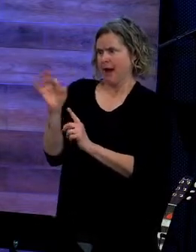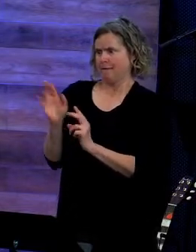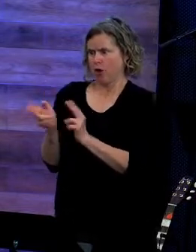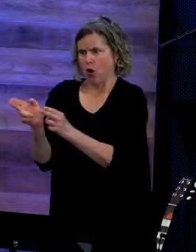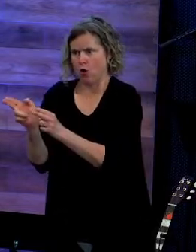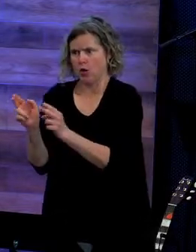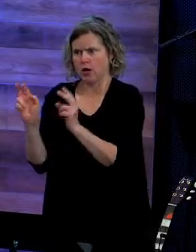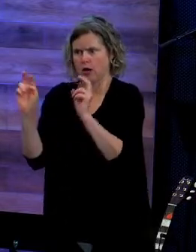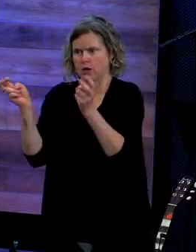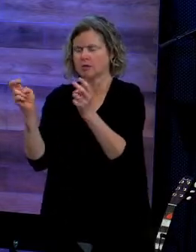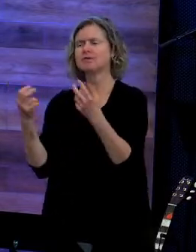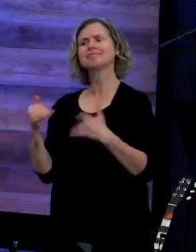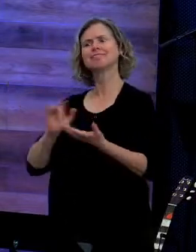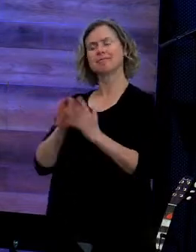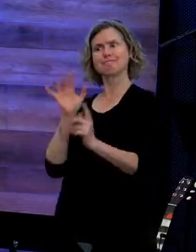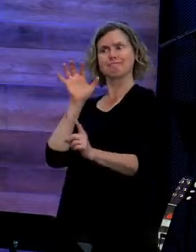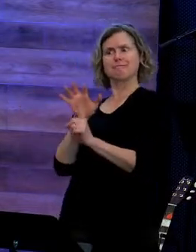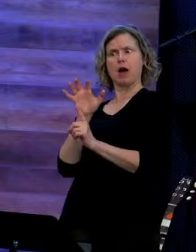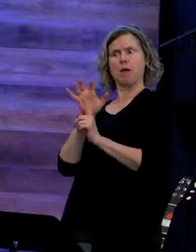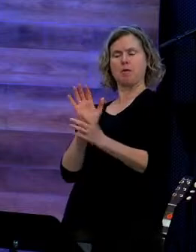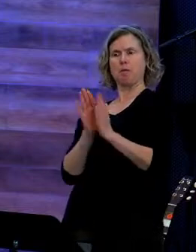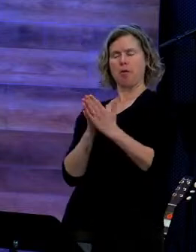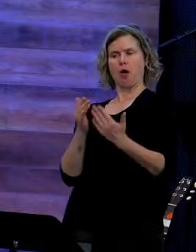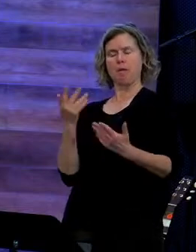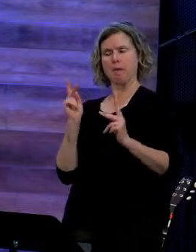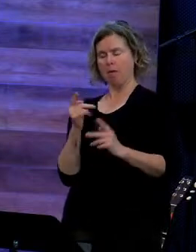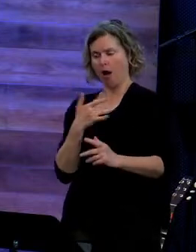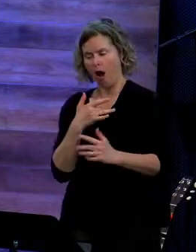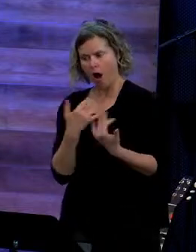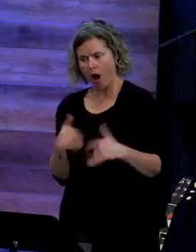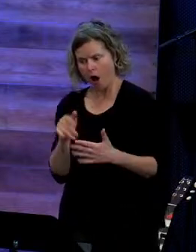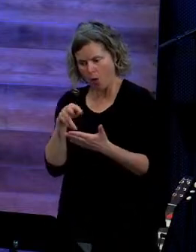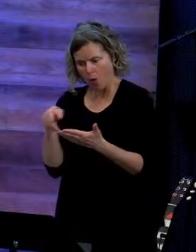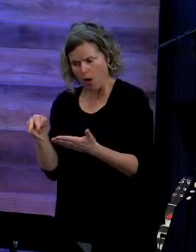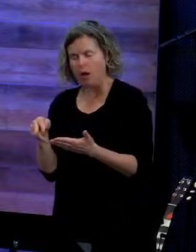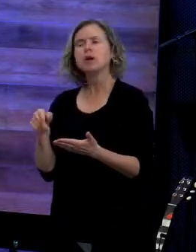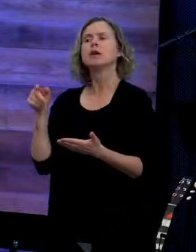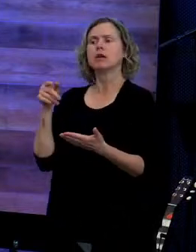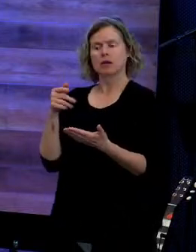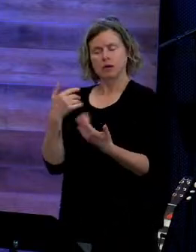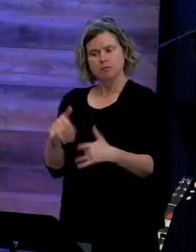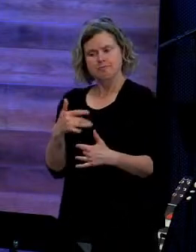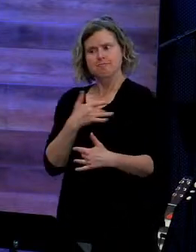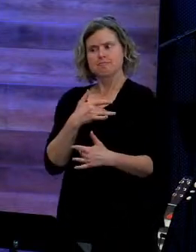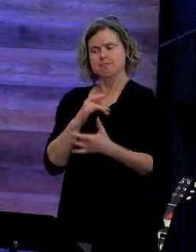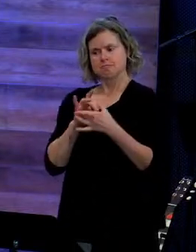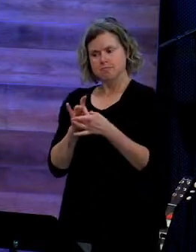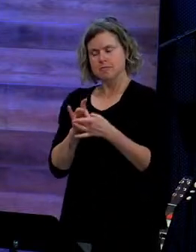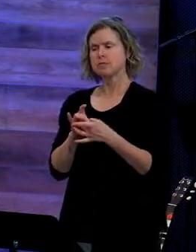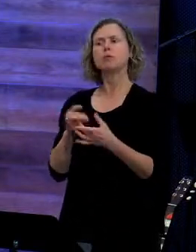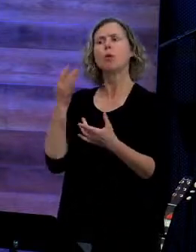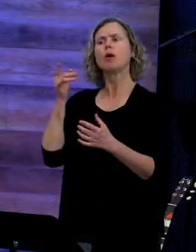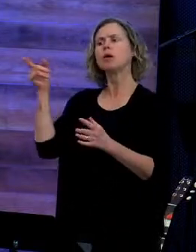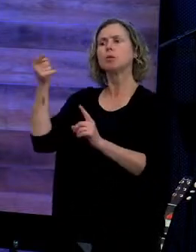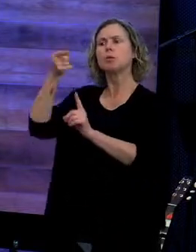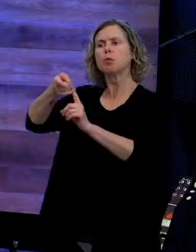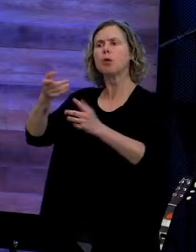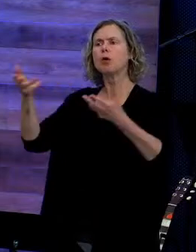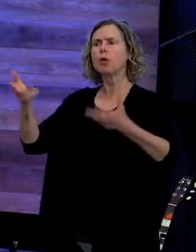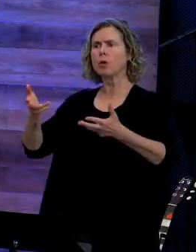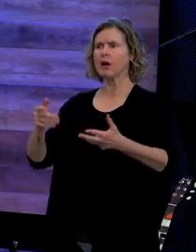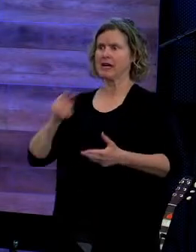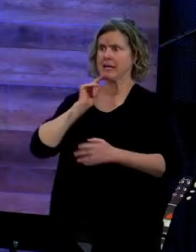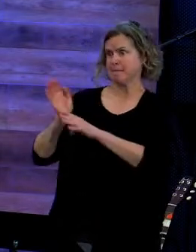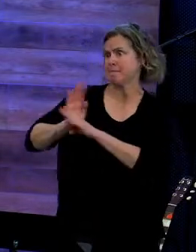that hurry, busyness, hustle, frenzied activity is one of the main